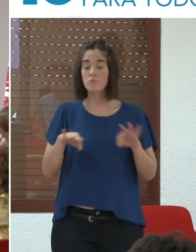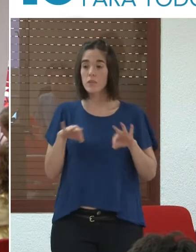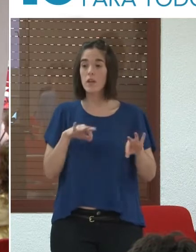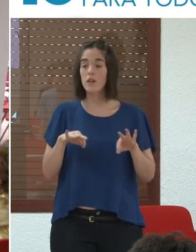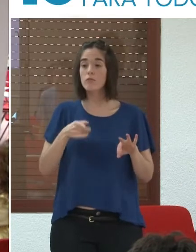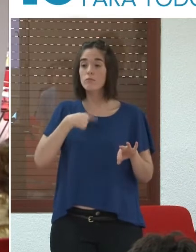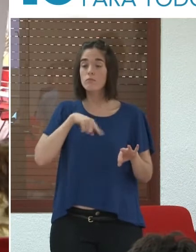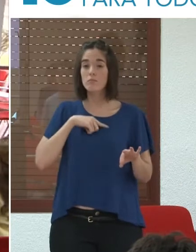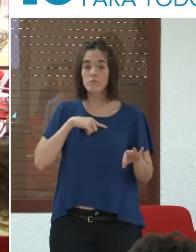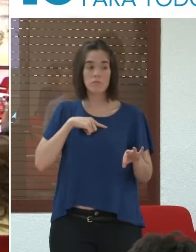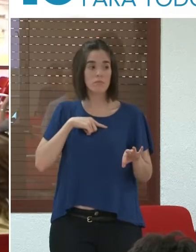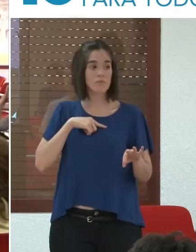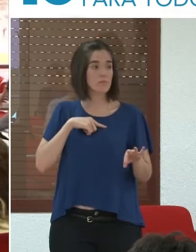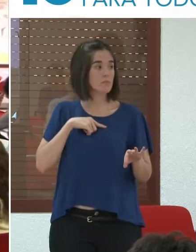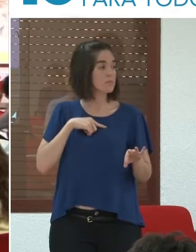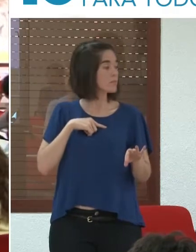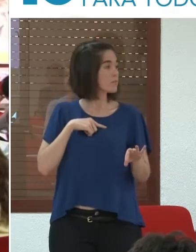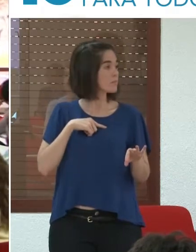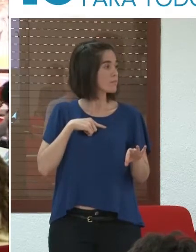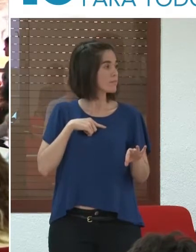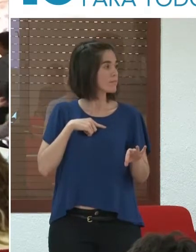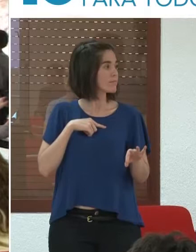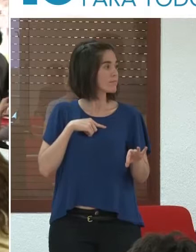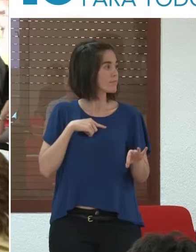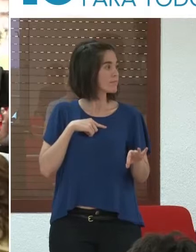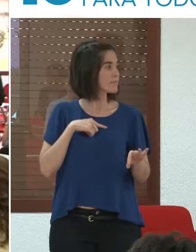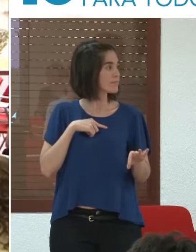So it seems like we're all ready.